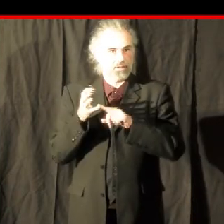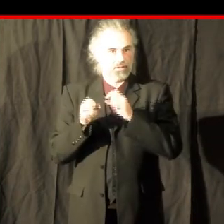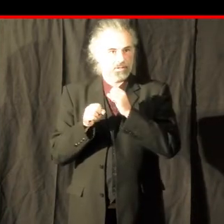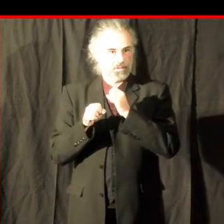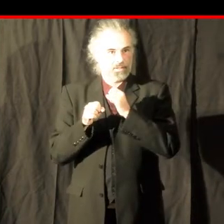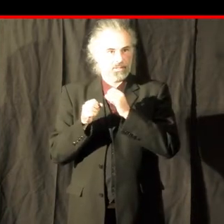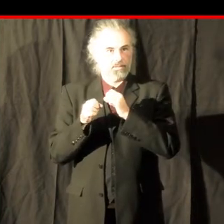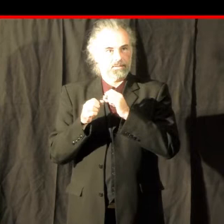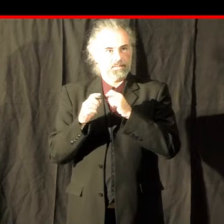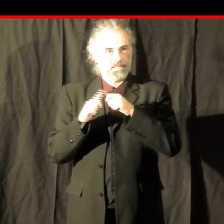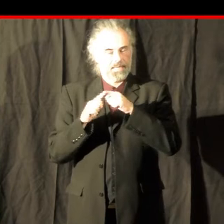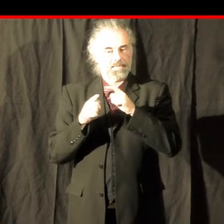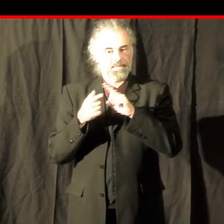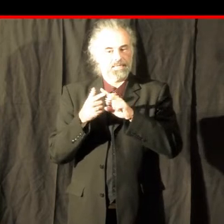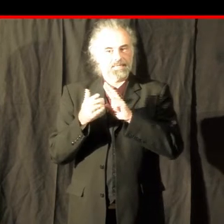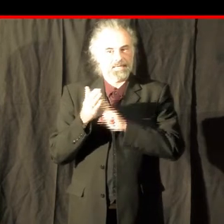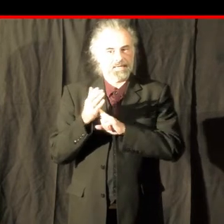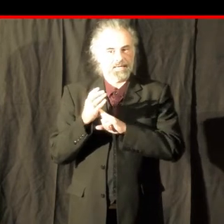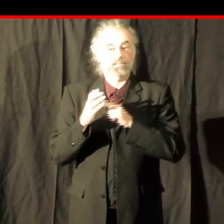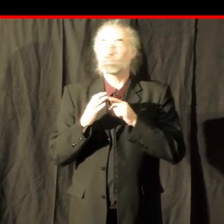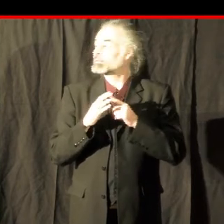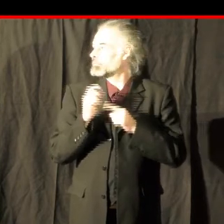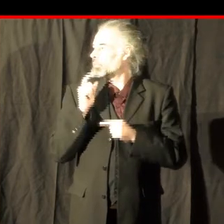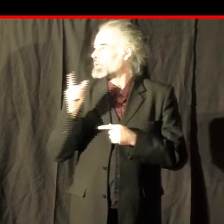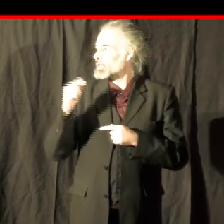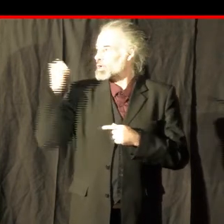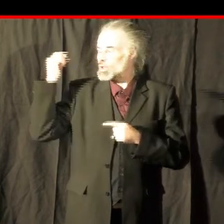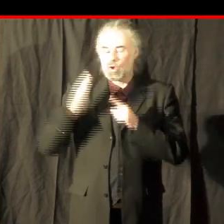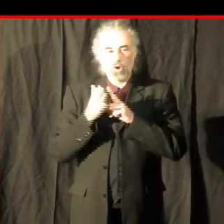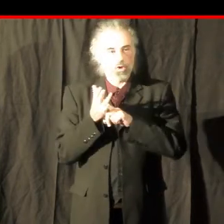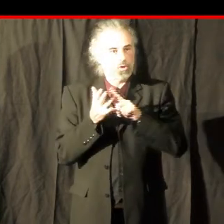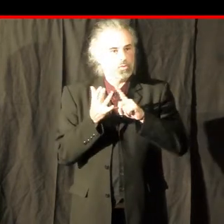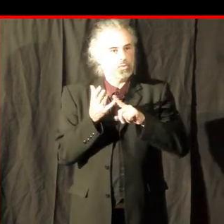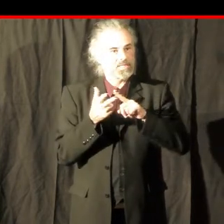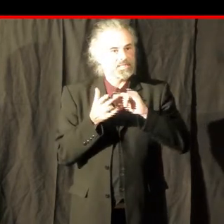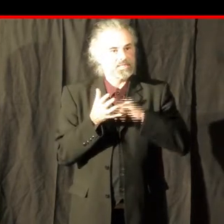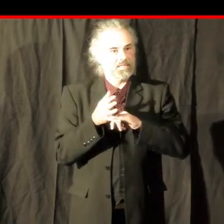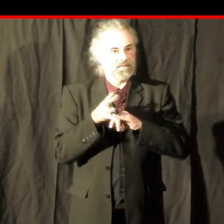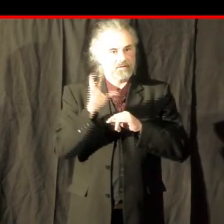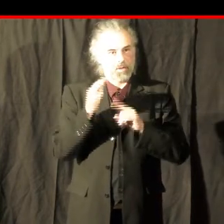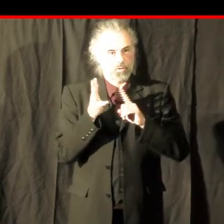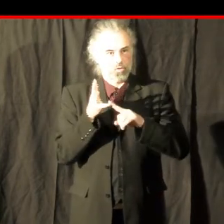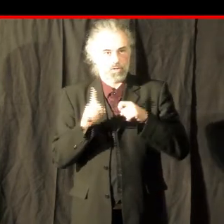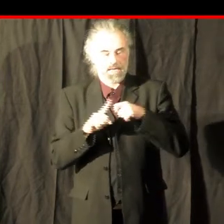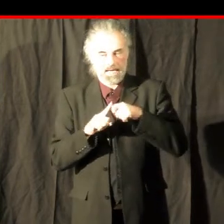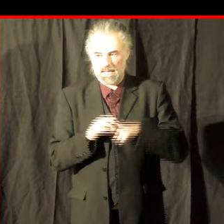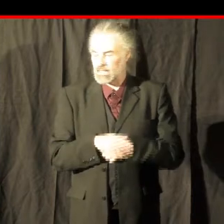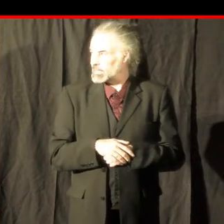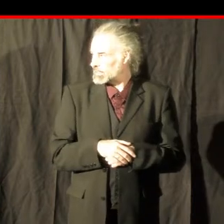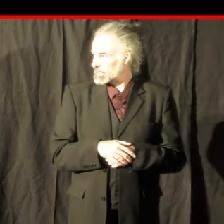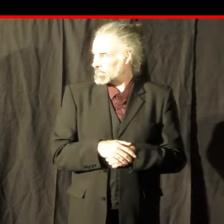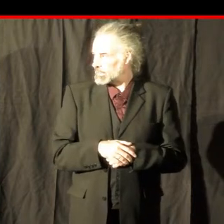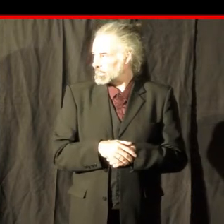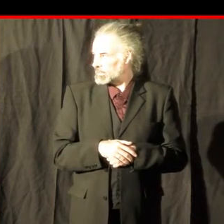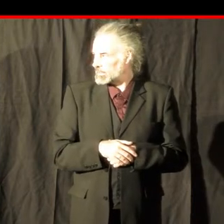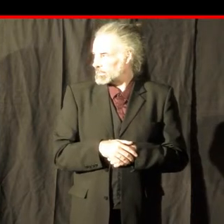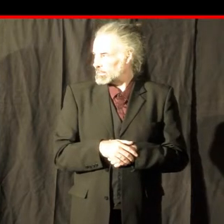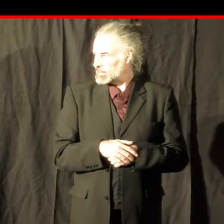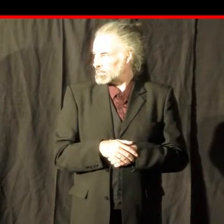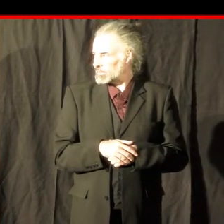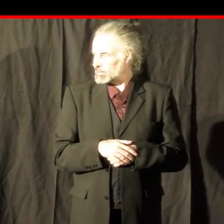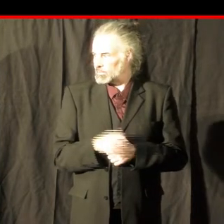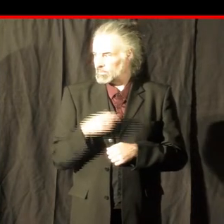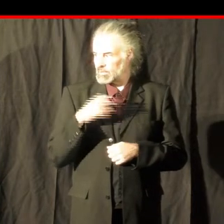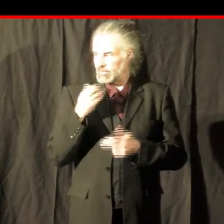Kingdom. So that's wonderful. And those that are online, we have another facilitator. I want to introduce